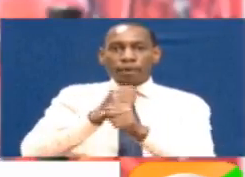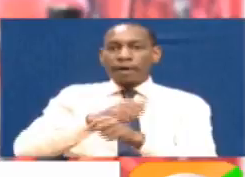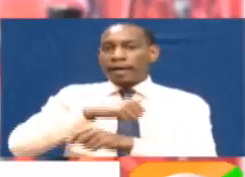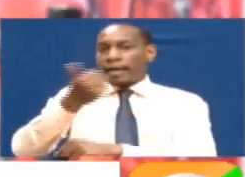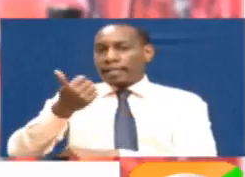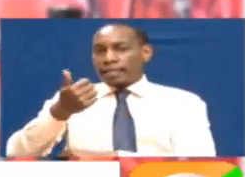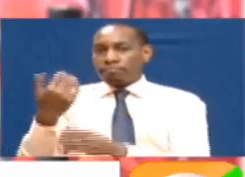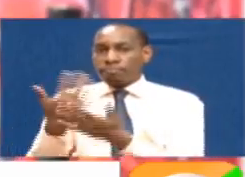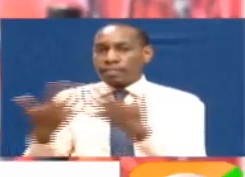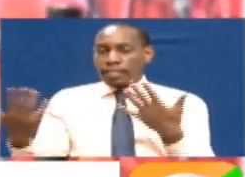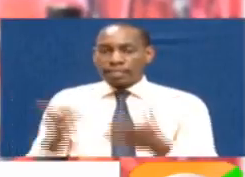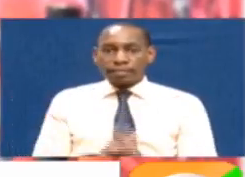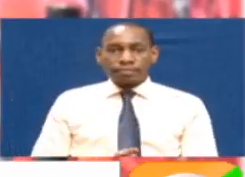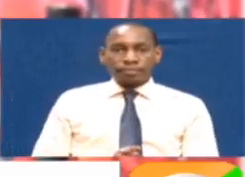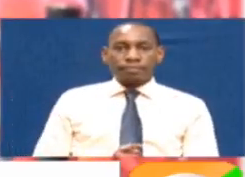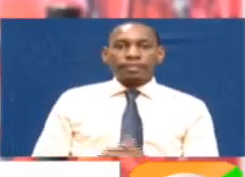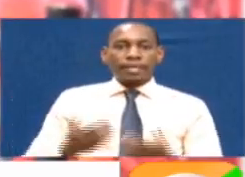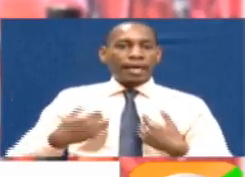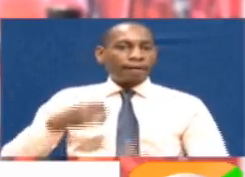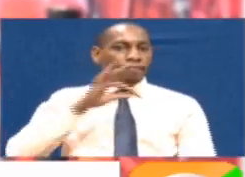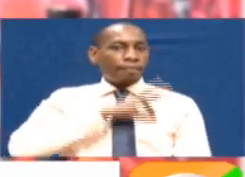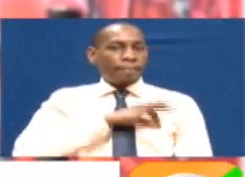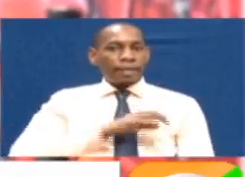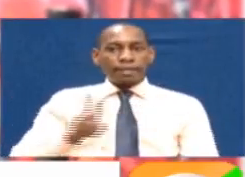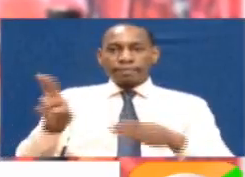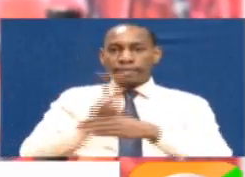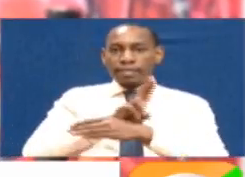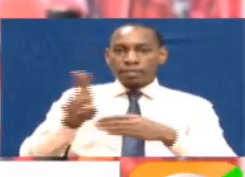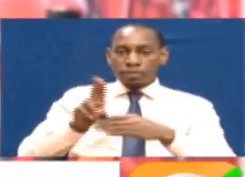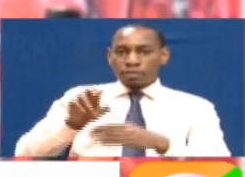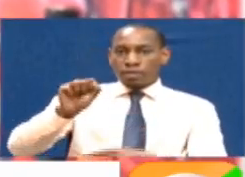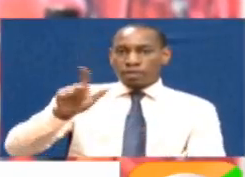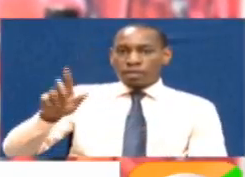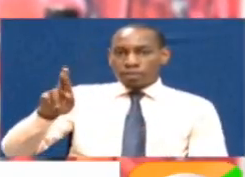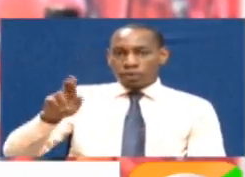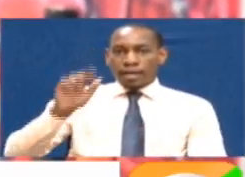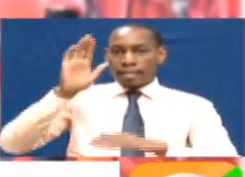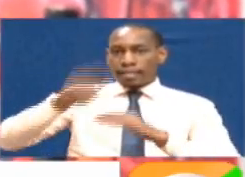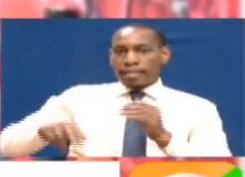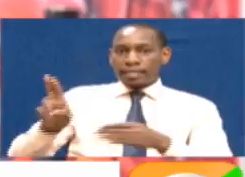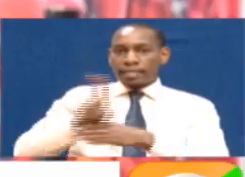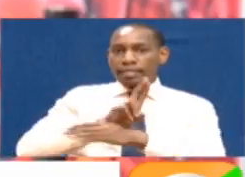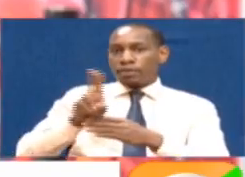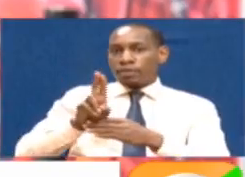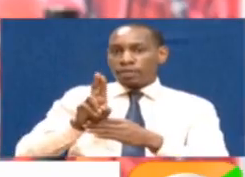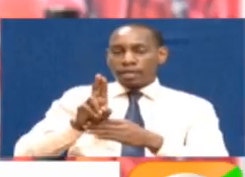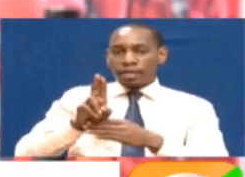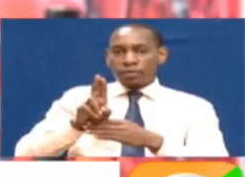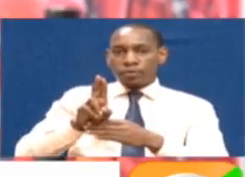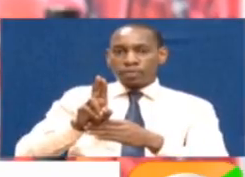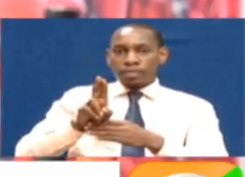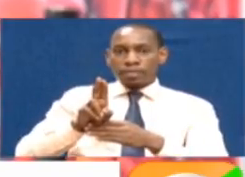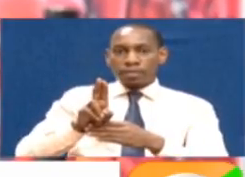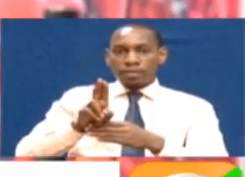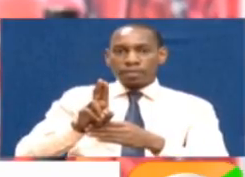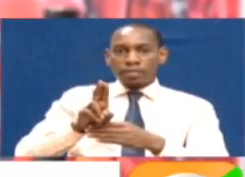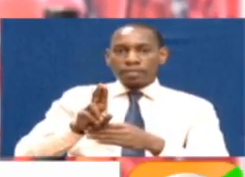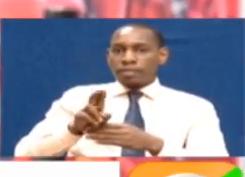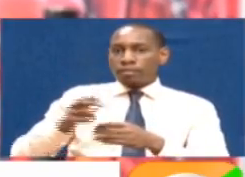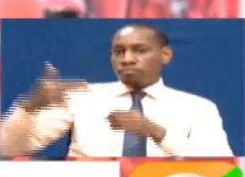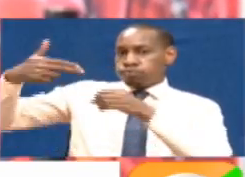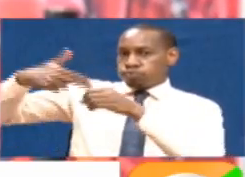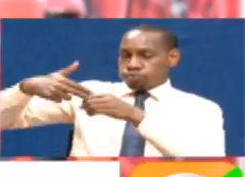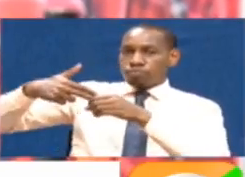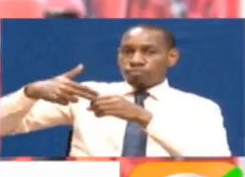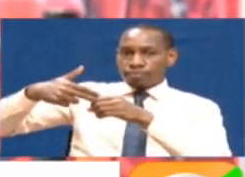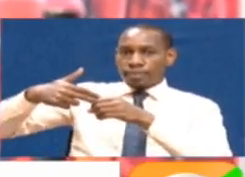multitask. Given the cost benefits of using a solar pumping system as opposed to like a petrol or diesel or